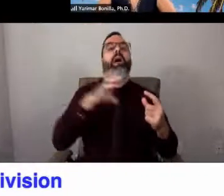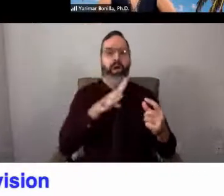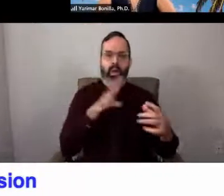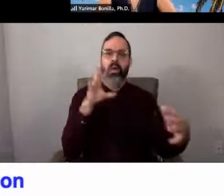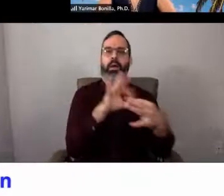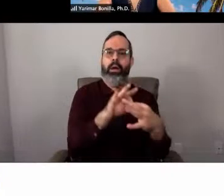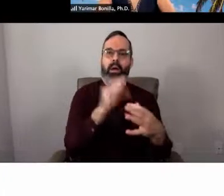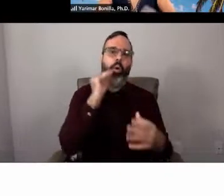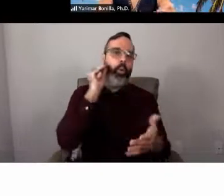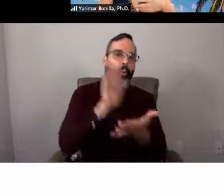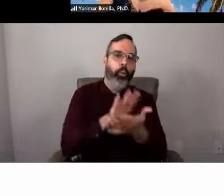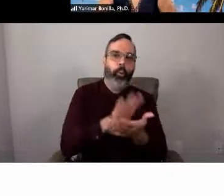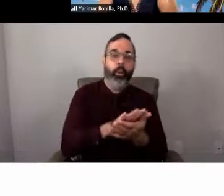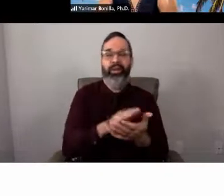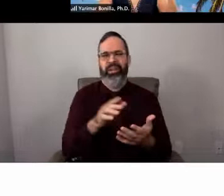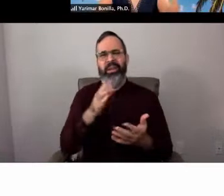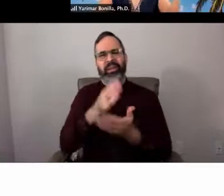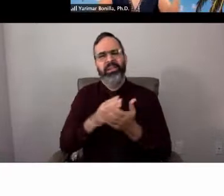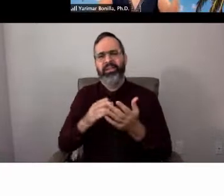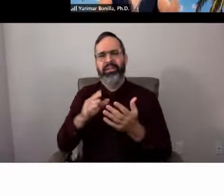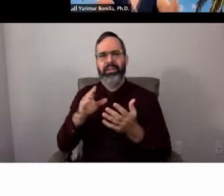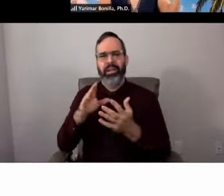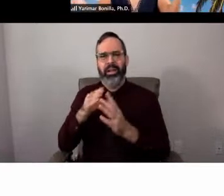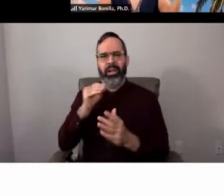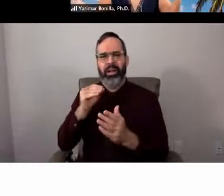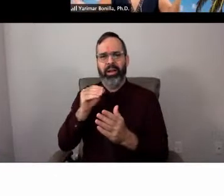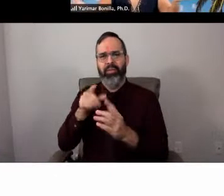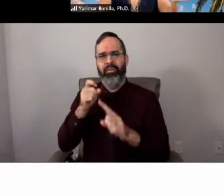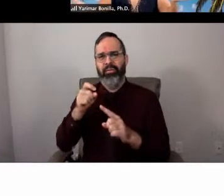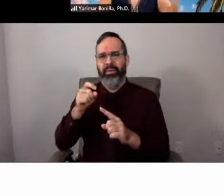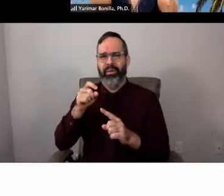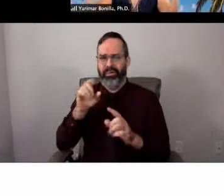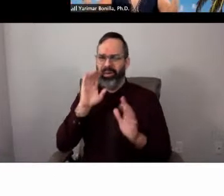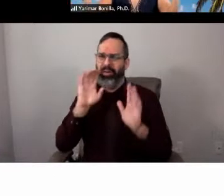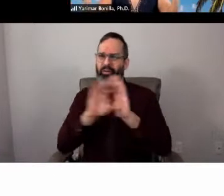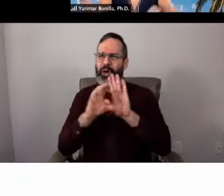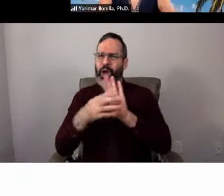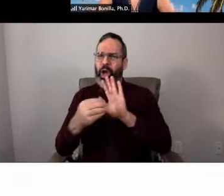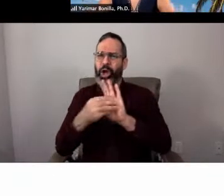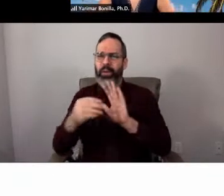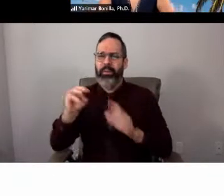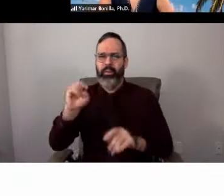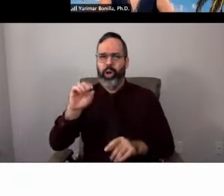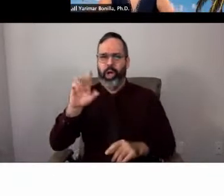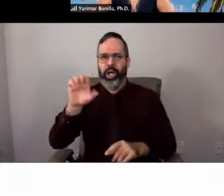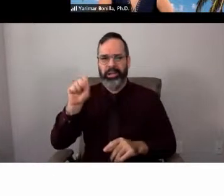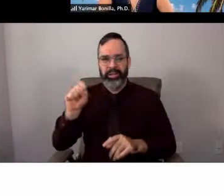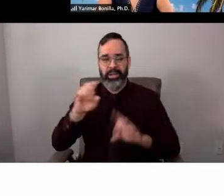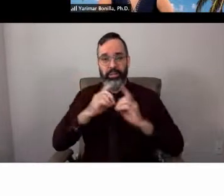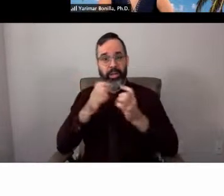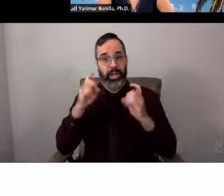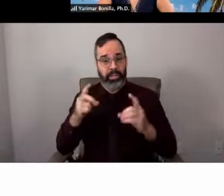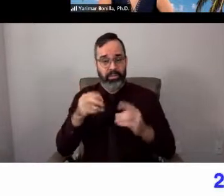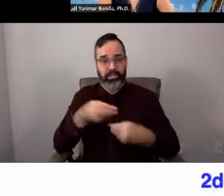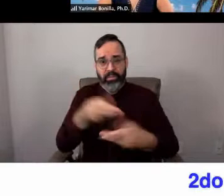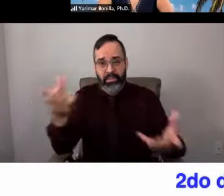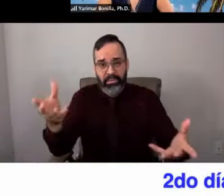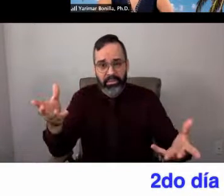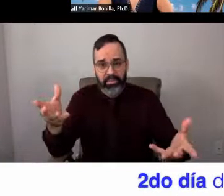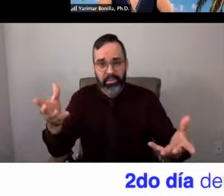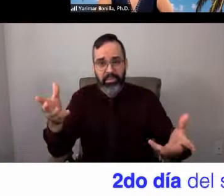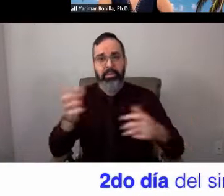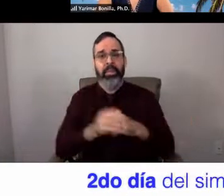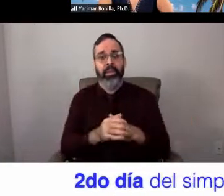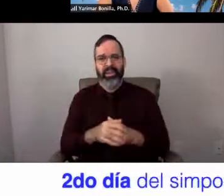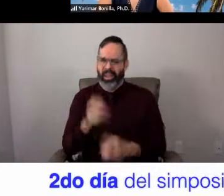who are learning from some photocopied modules that the state, the education department is giving. It's going to be really hard